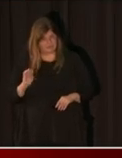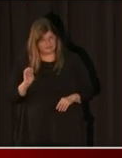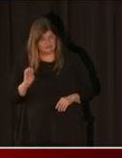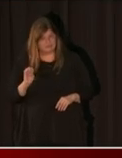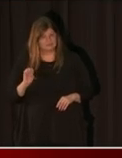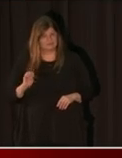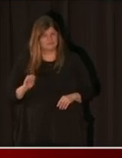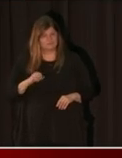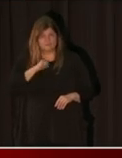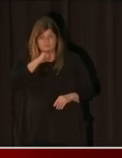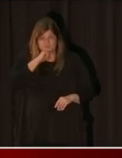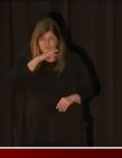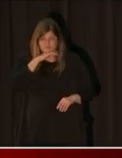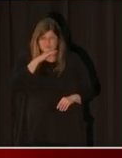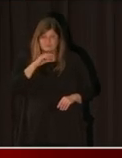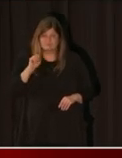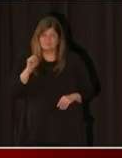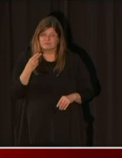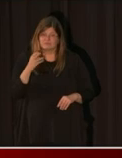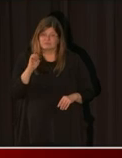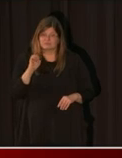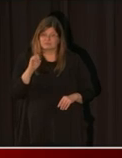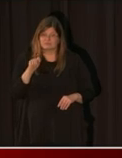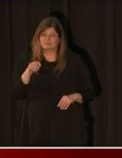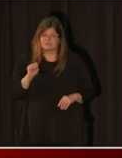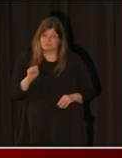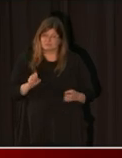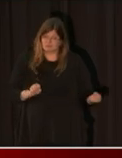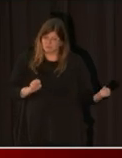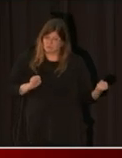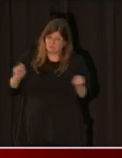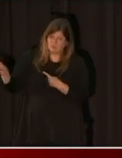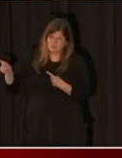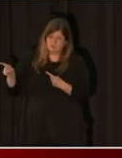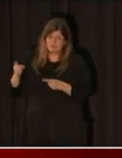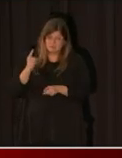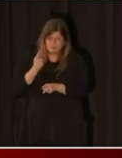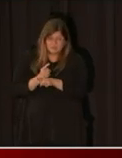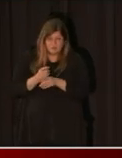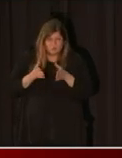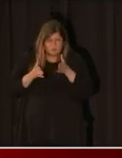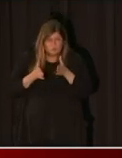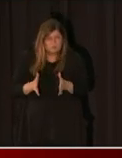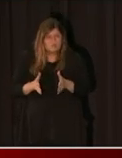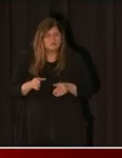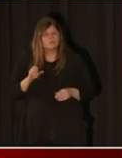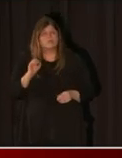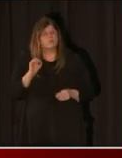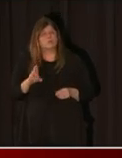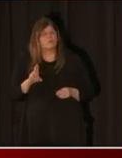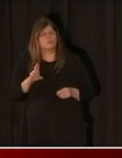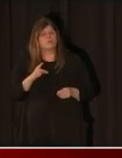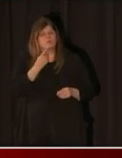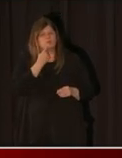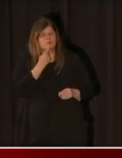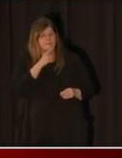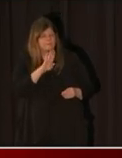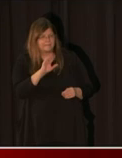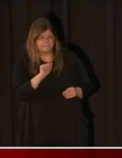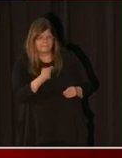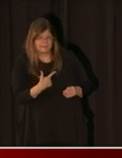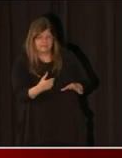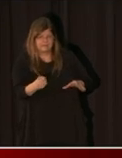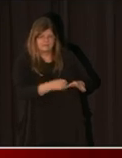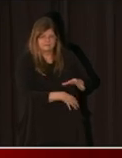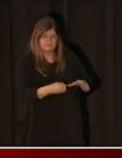waste, or just out with the normal trash as they are doing? And then also about the protocol of them bringing patients from the inside